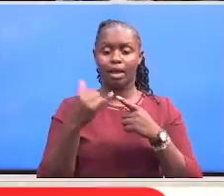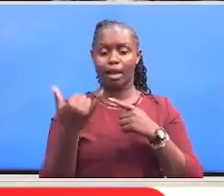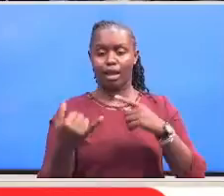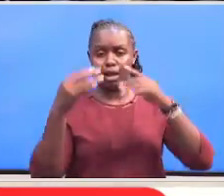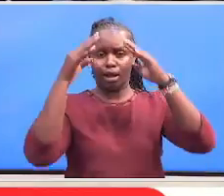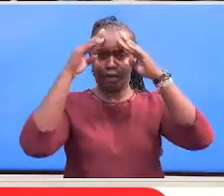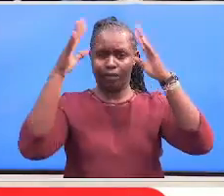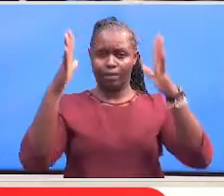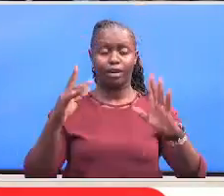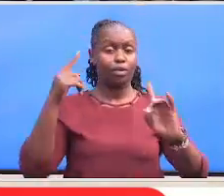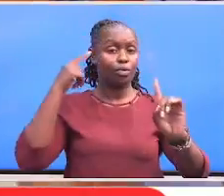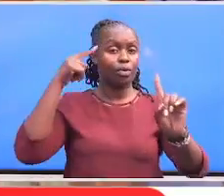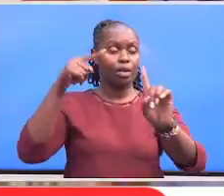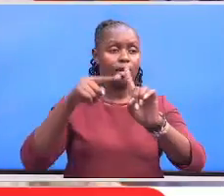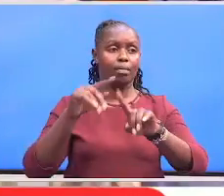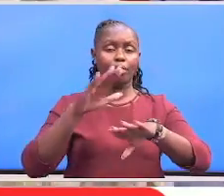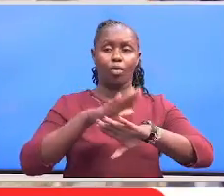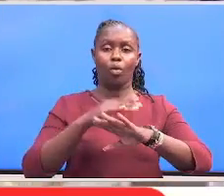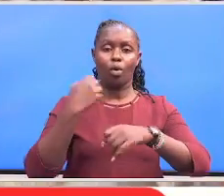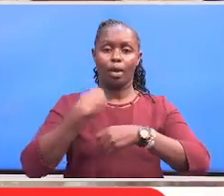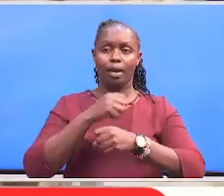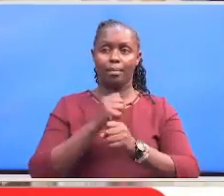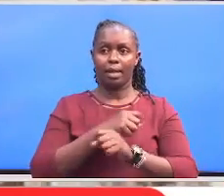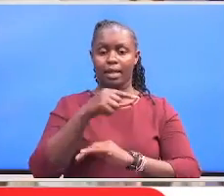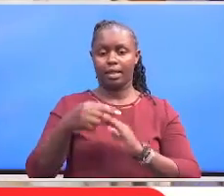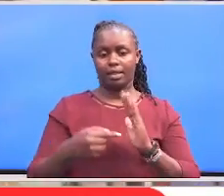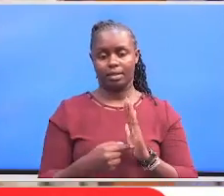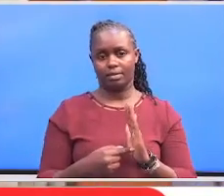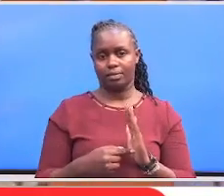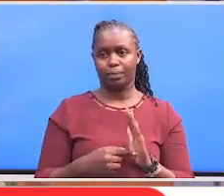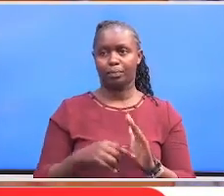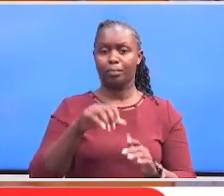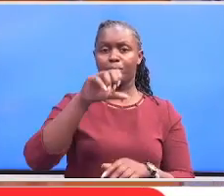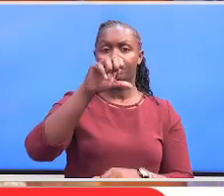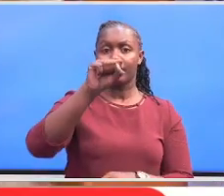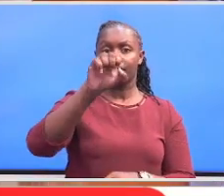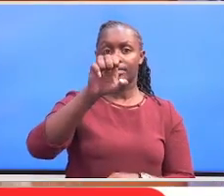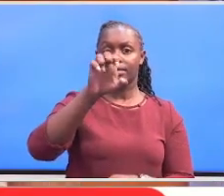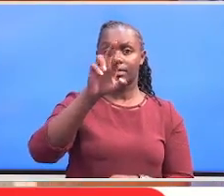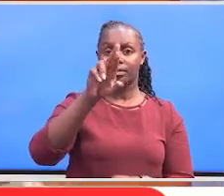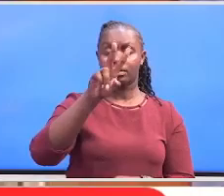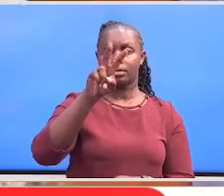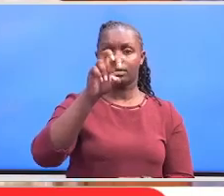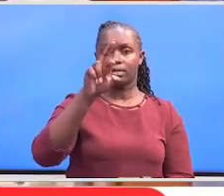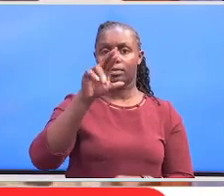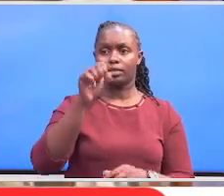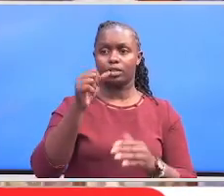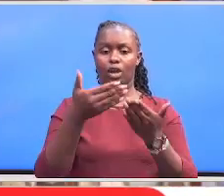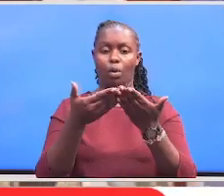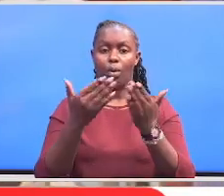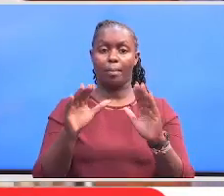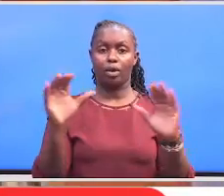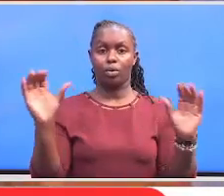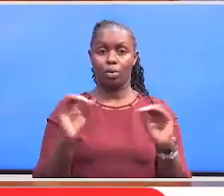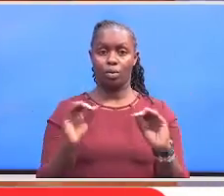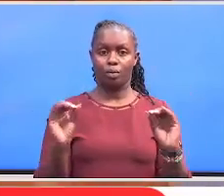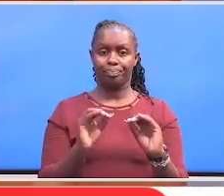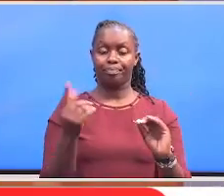aim to add value to these. Servers have not been opened. When we went to the Supreme